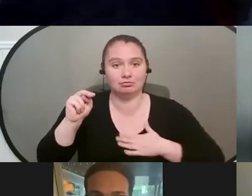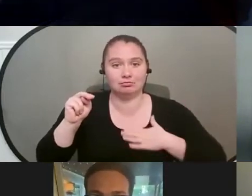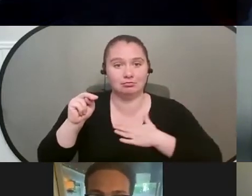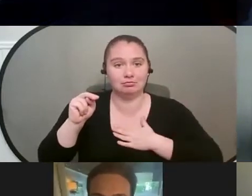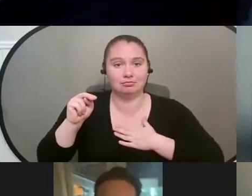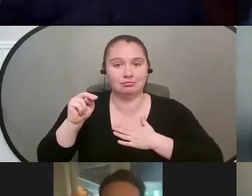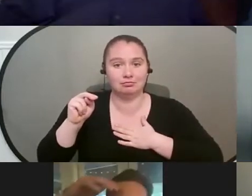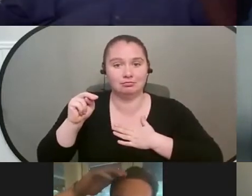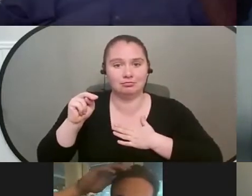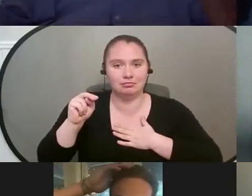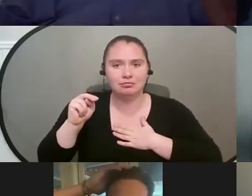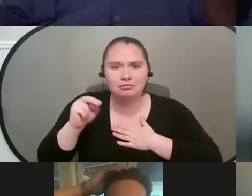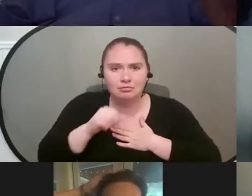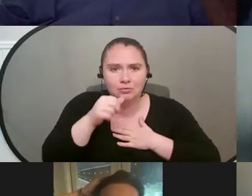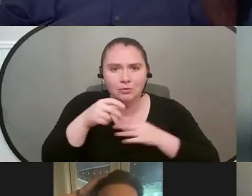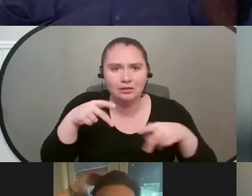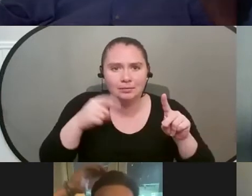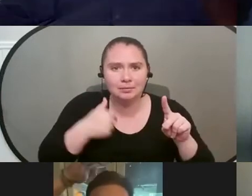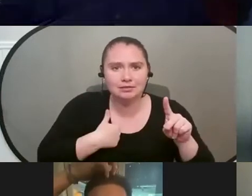Well, it's not letting me mute.